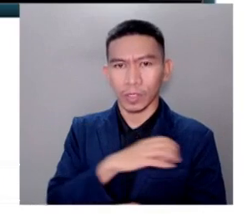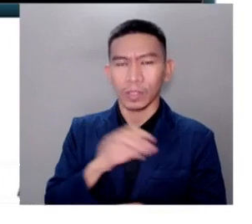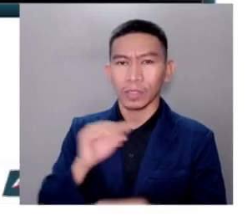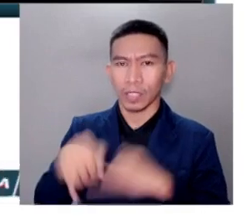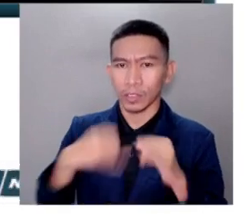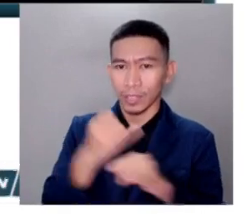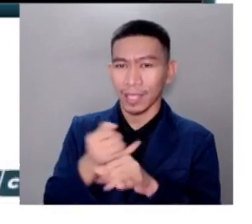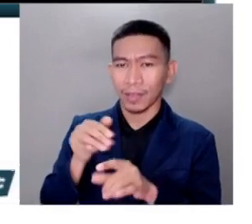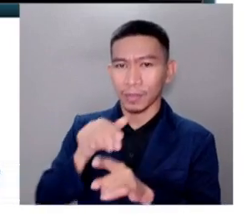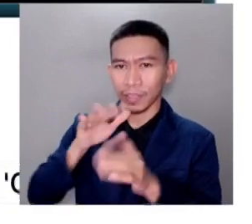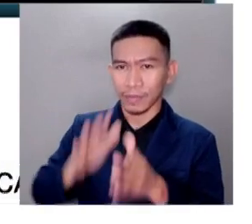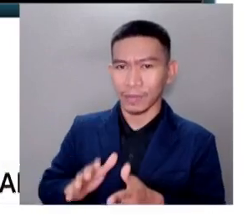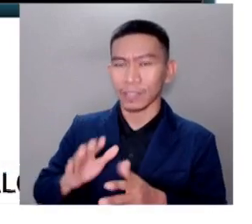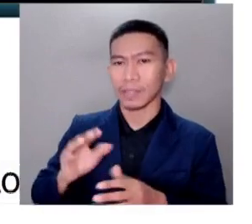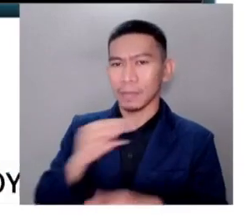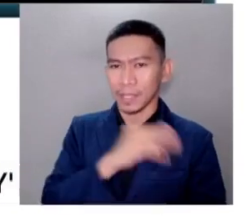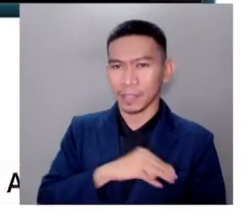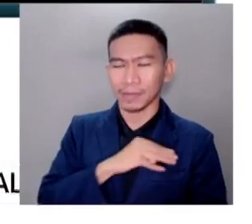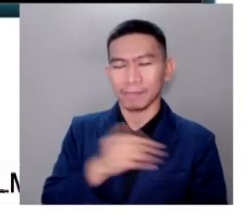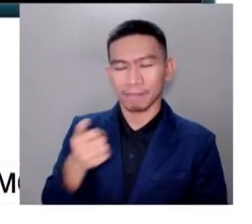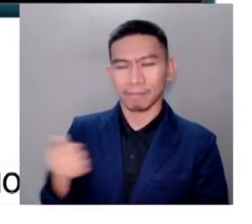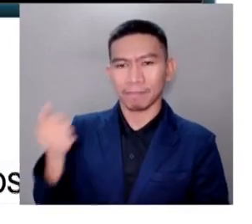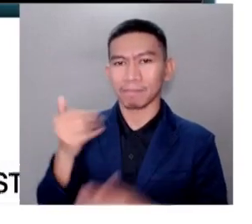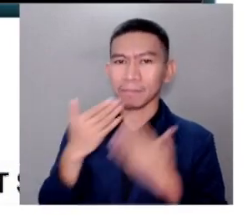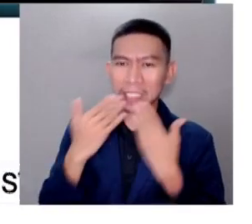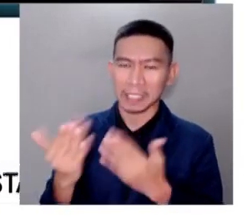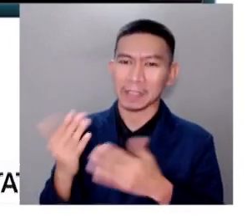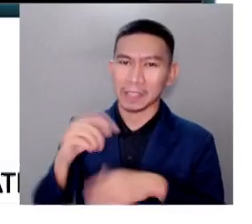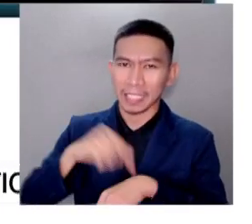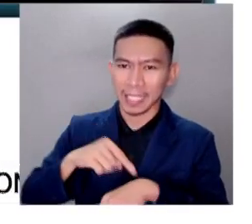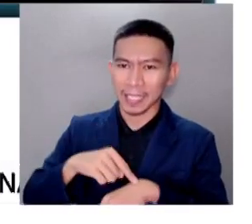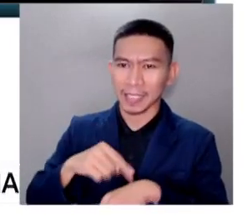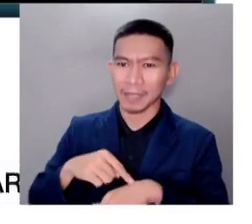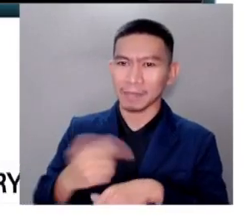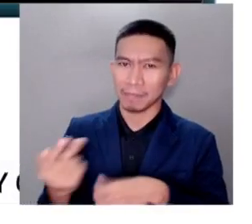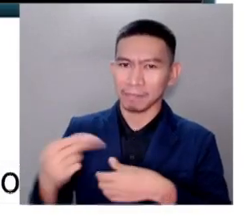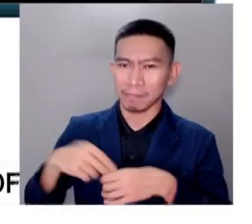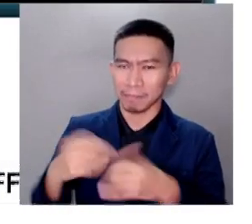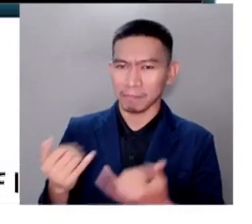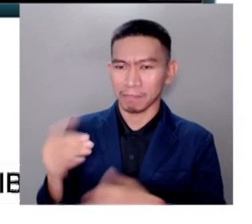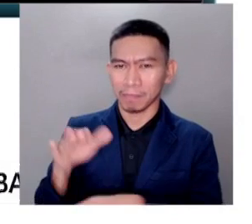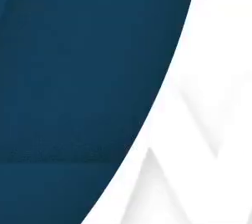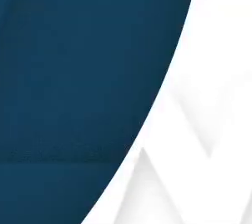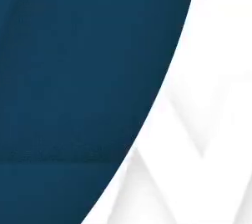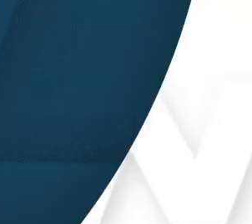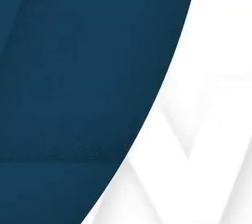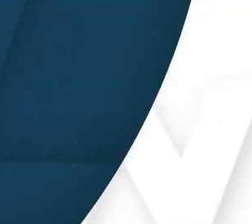taking time to talk to us this afternoon. Thanks again. Take care and you Thank keep you. Safe. Thank you.